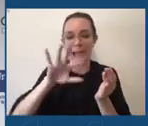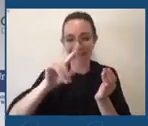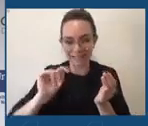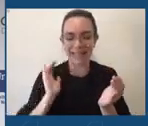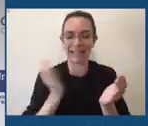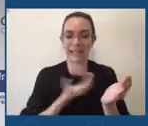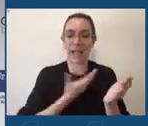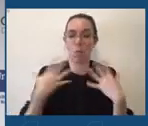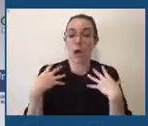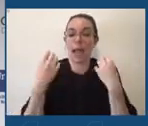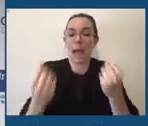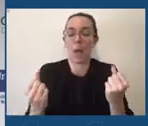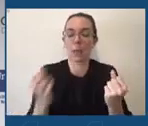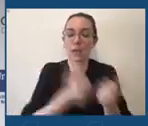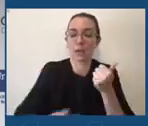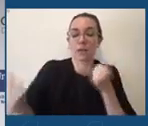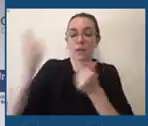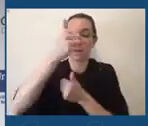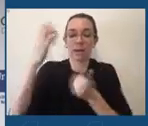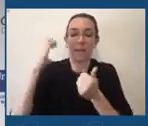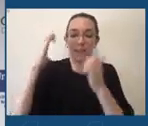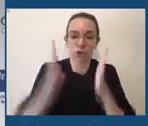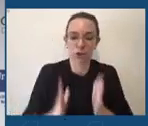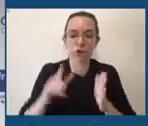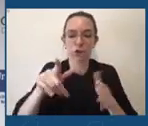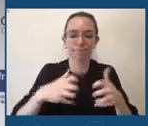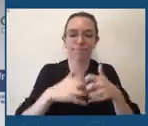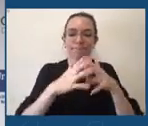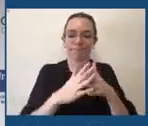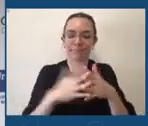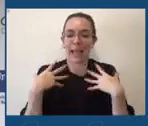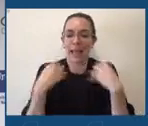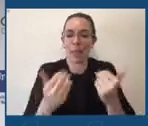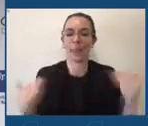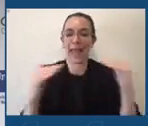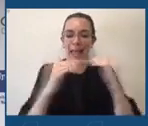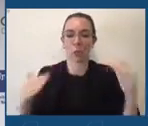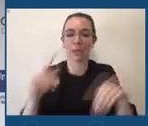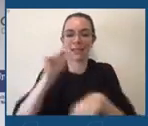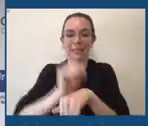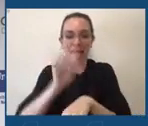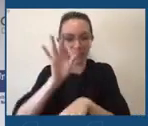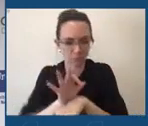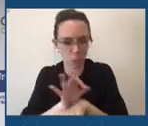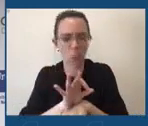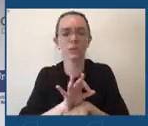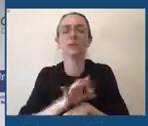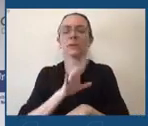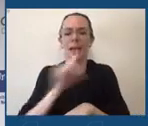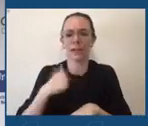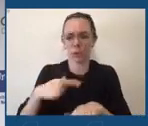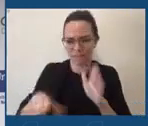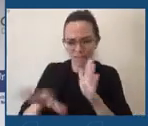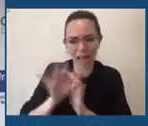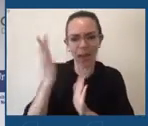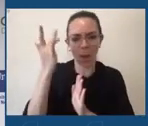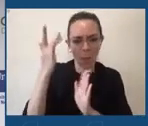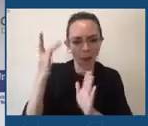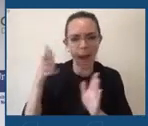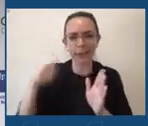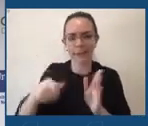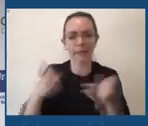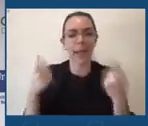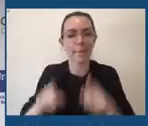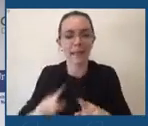She is heading up a health equity task force, and I said, you find out why. Because when I find out why, we're going to fix